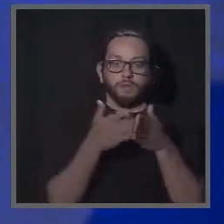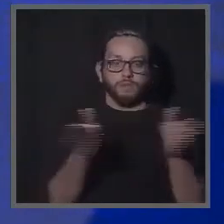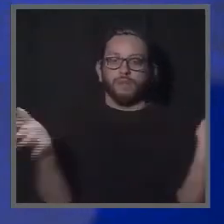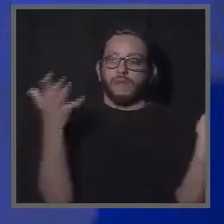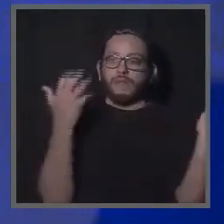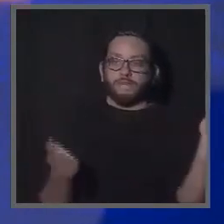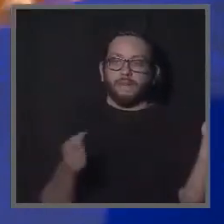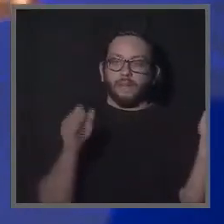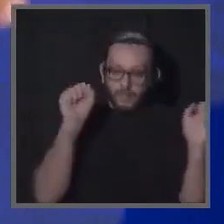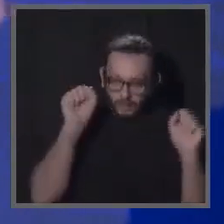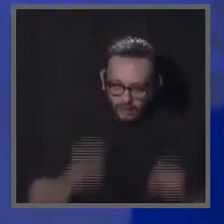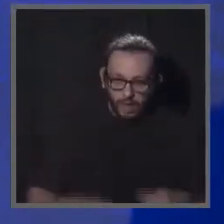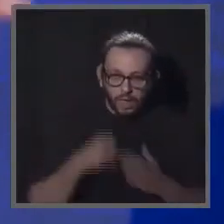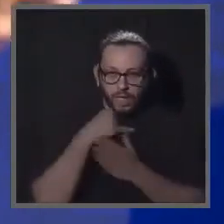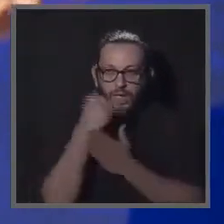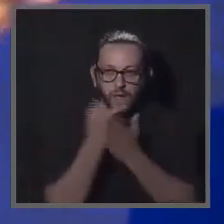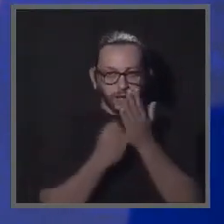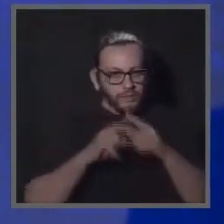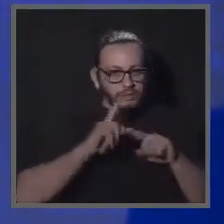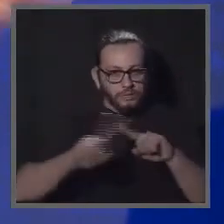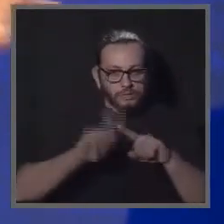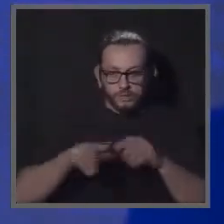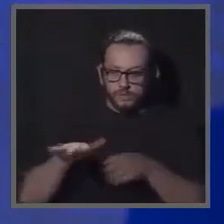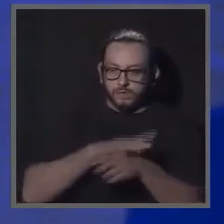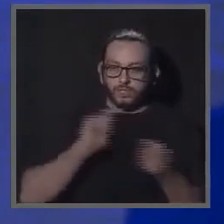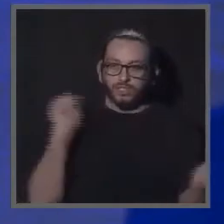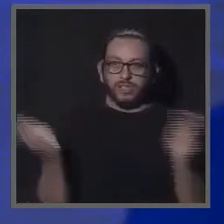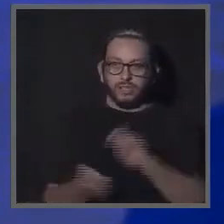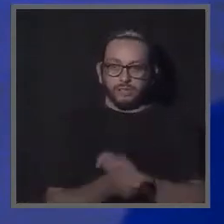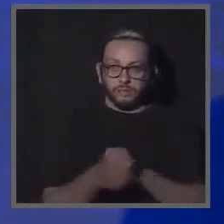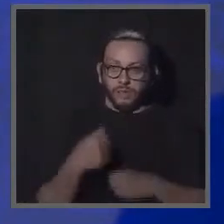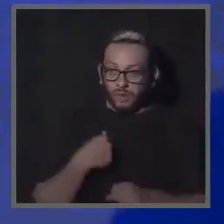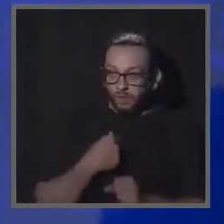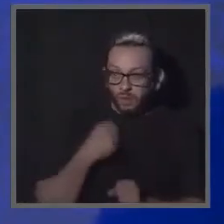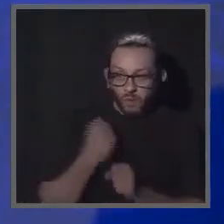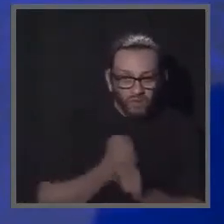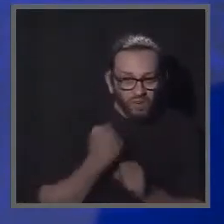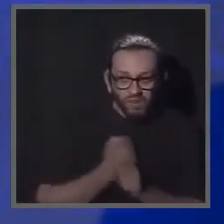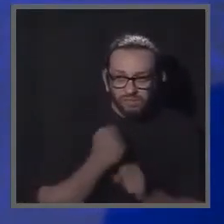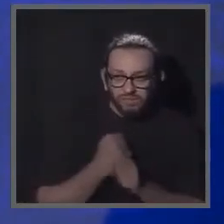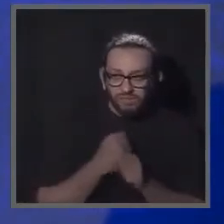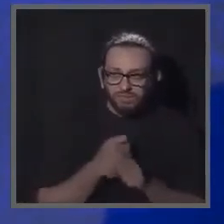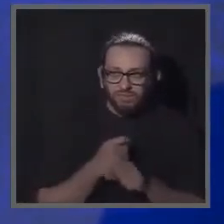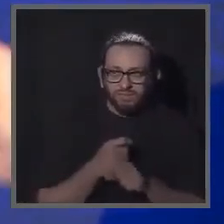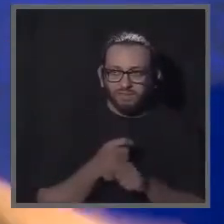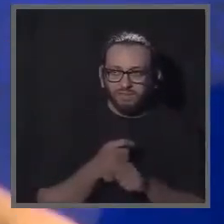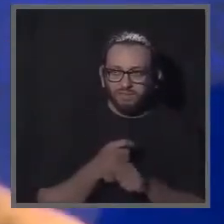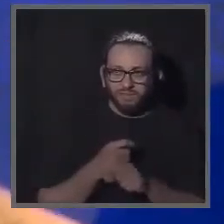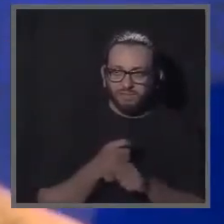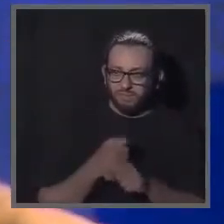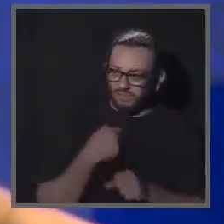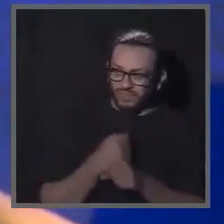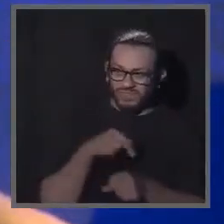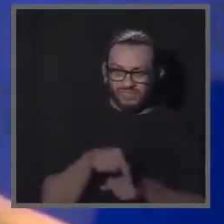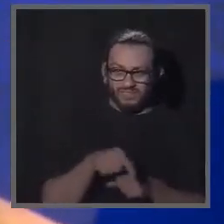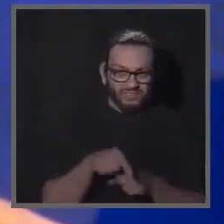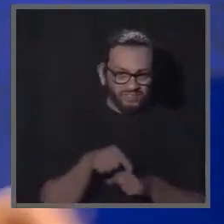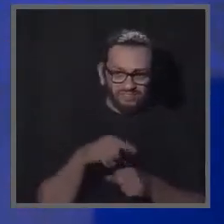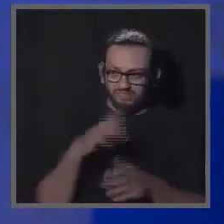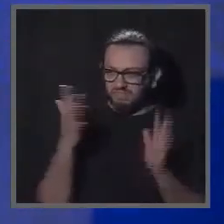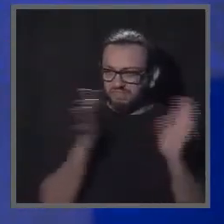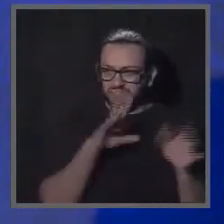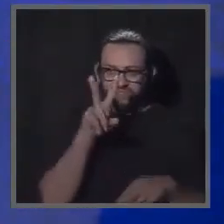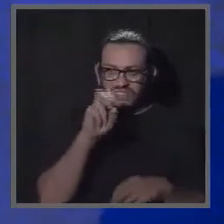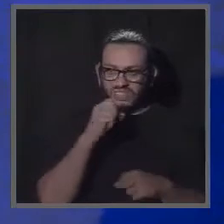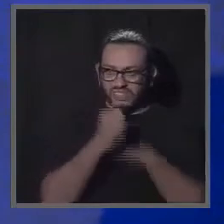and towards implementation of actions in this area as I have never felt before, and I have been working in this area for 18-20 years, so